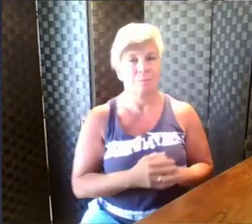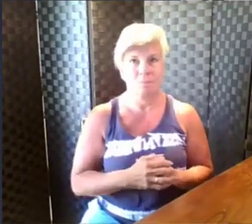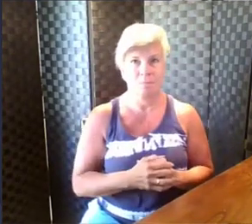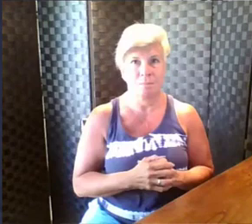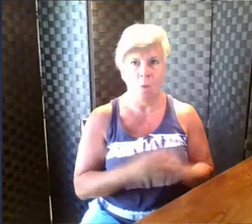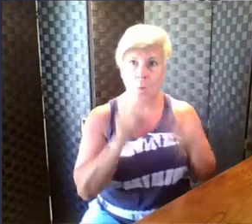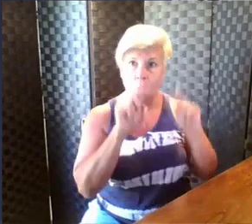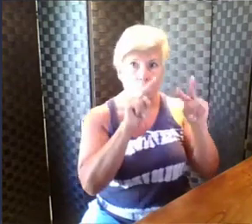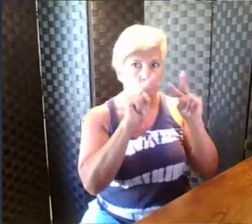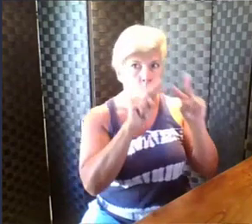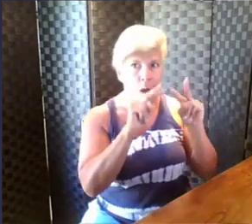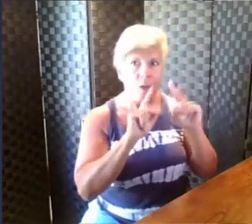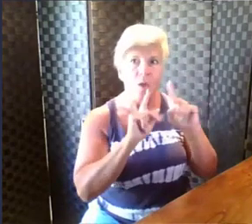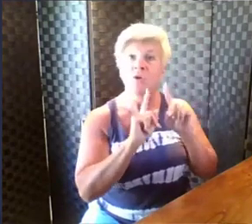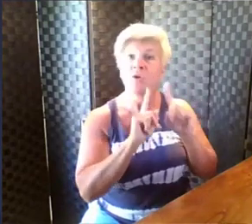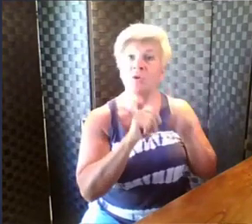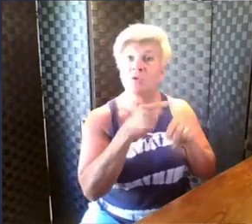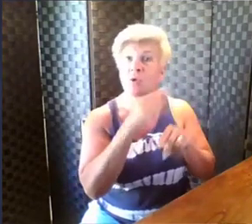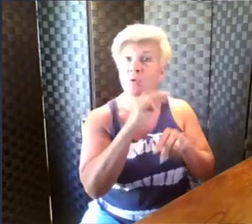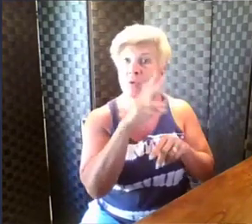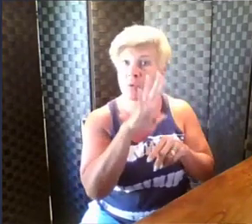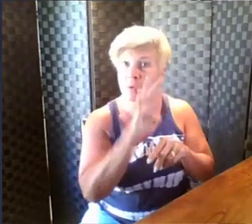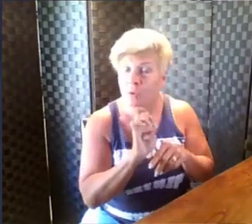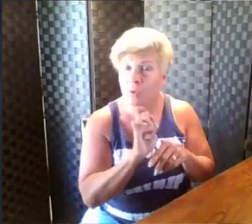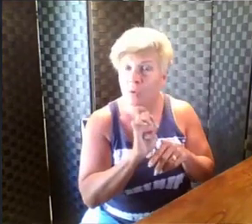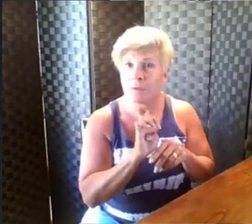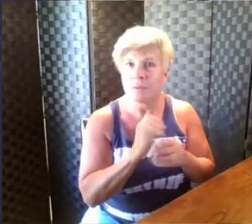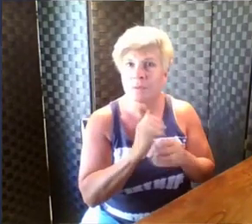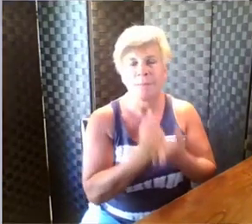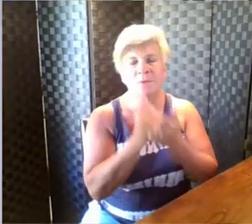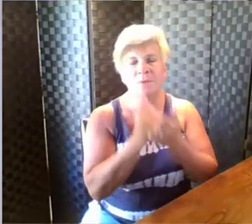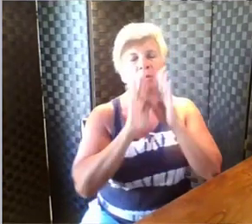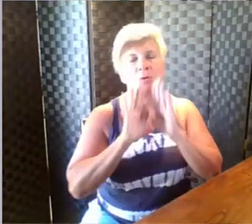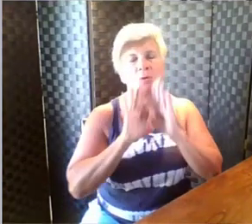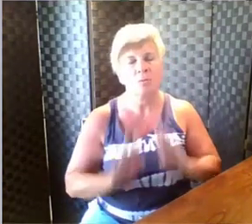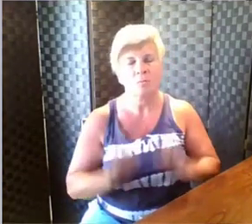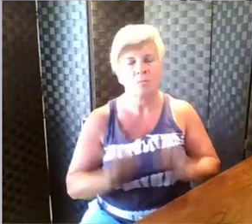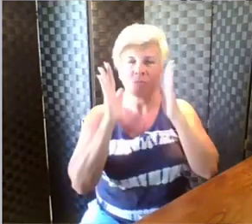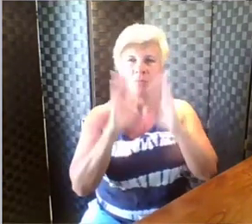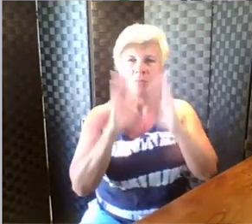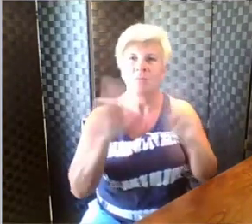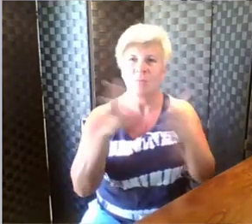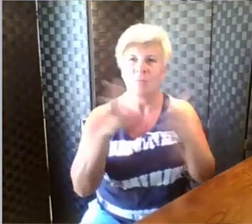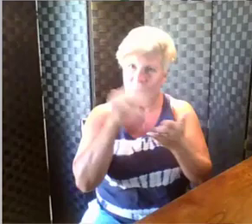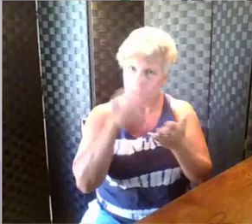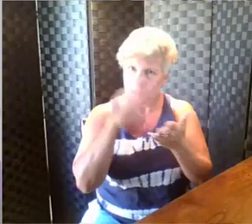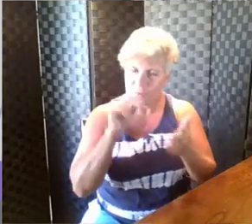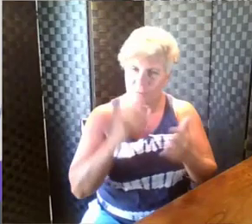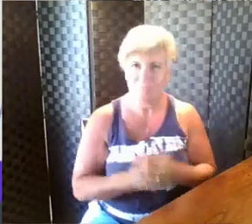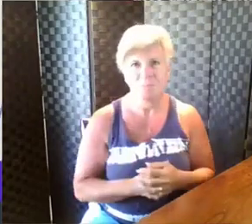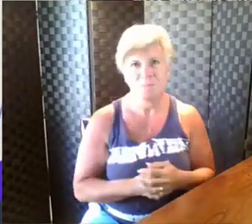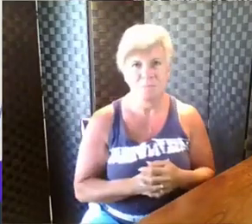Let's watch this go noodle so that we can get calm, alert, and ready to learn.